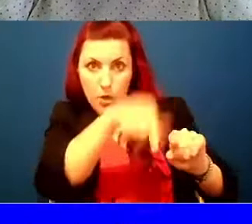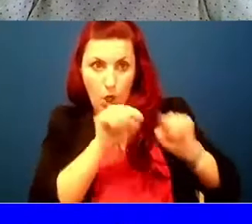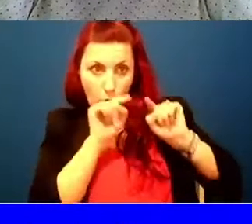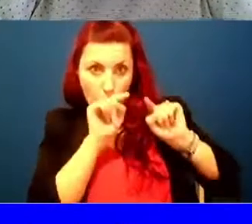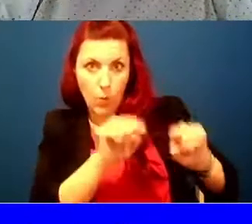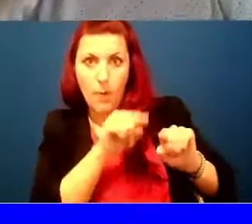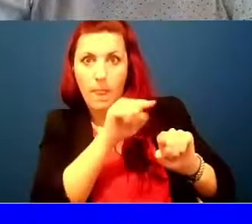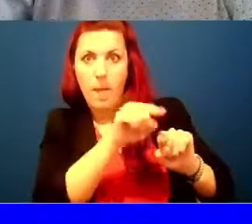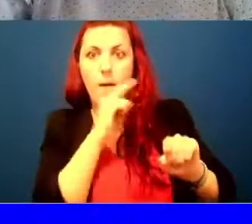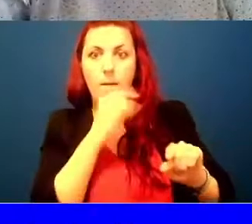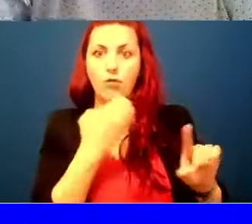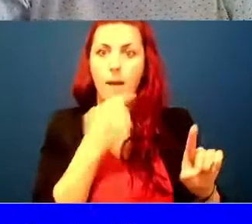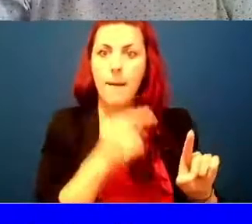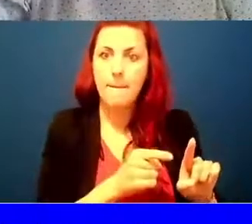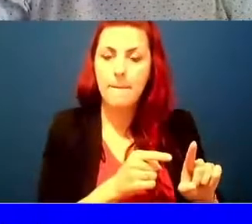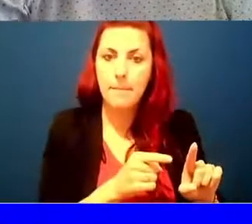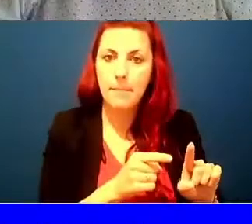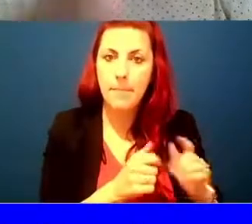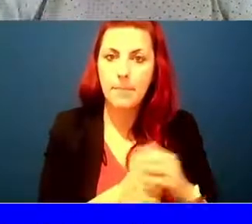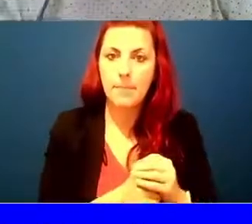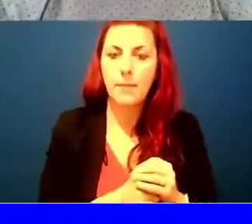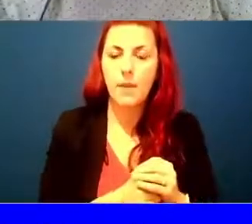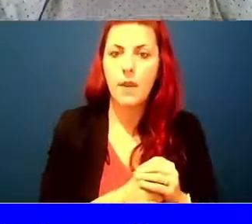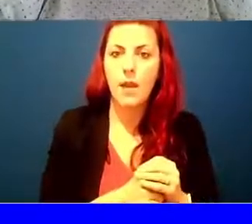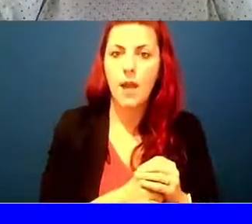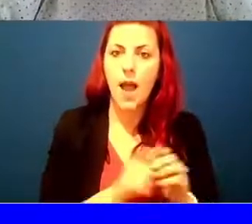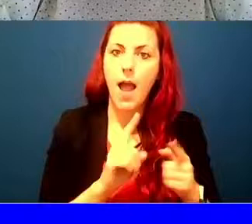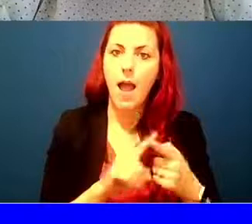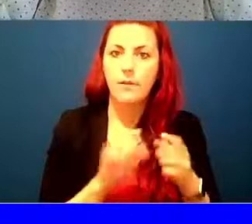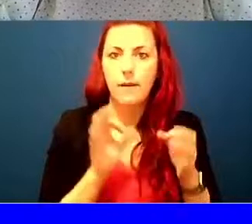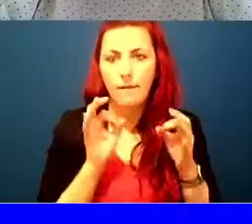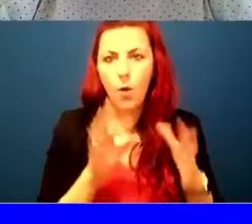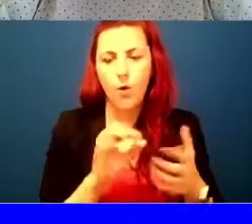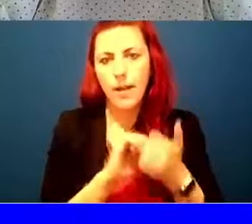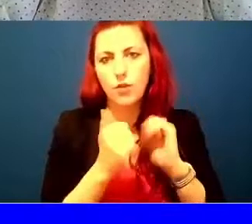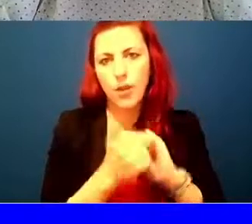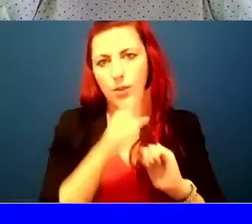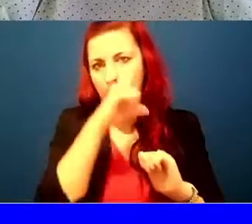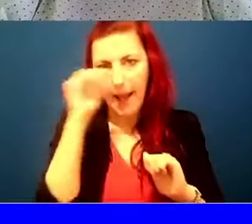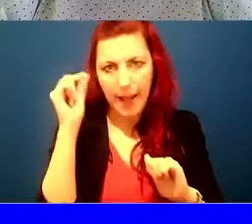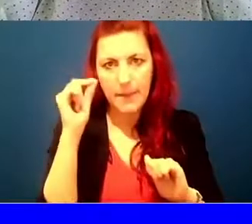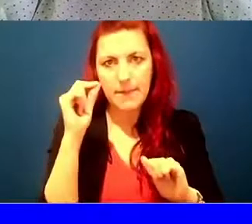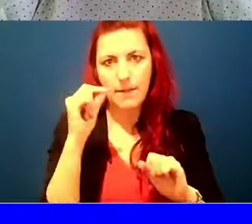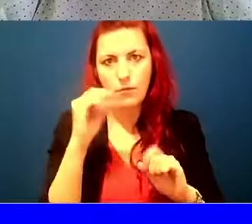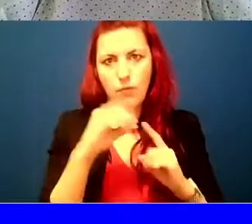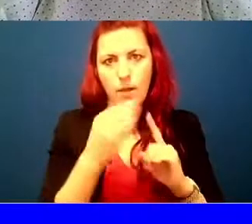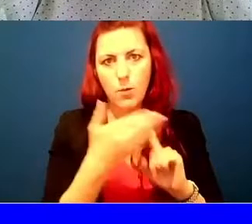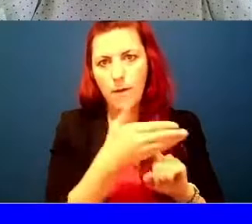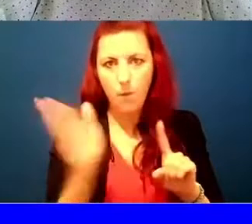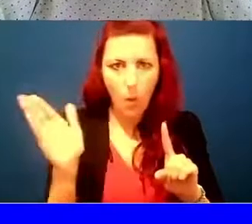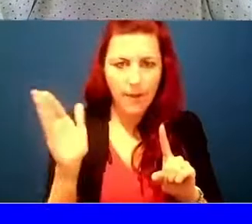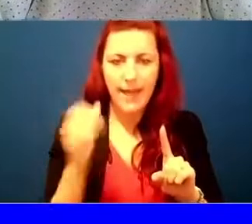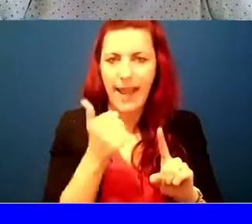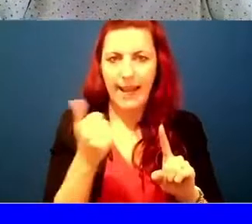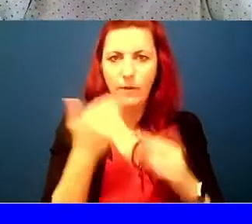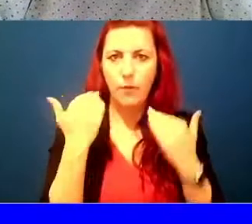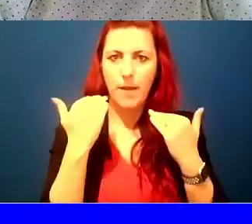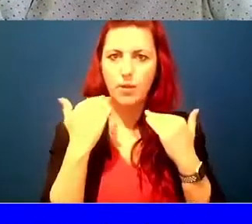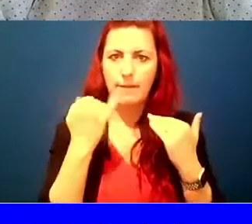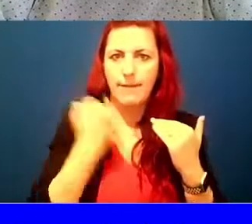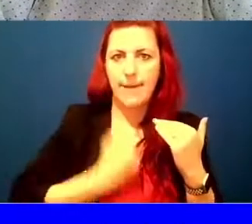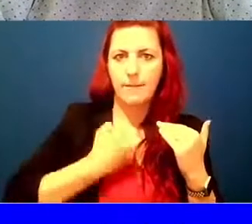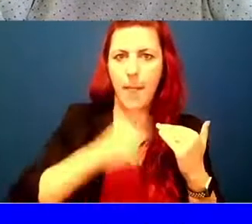on, please. And also, of course, we have changed all the names and try to avoid any identifying information.